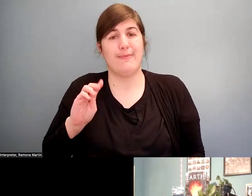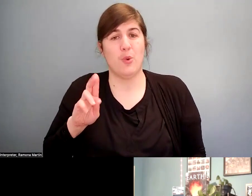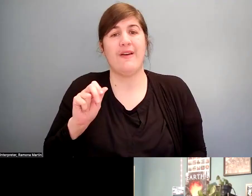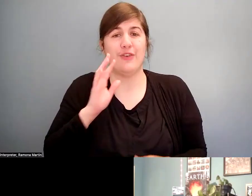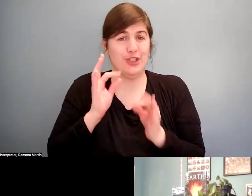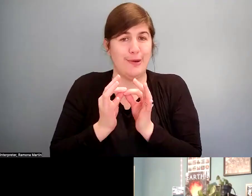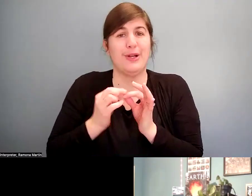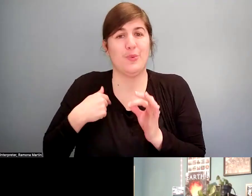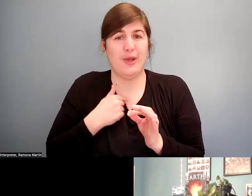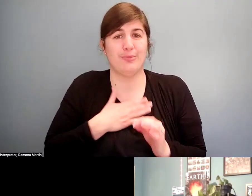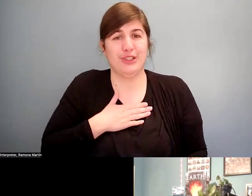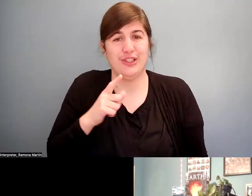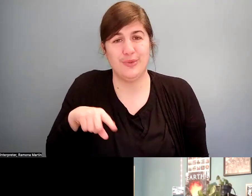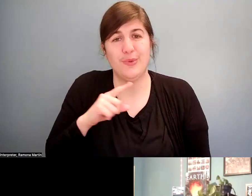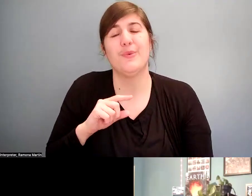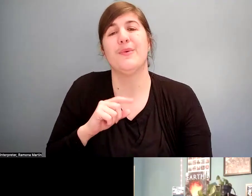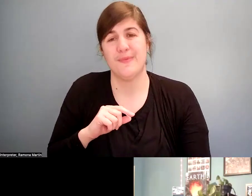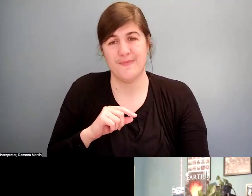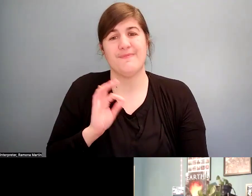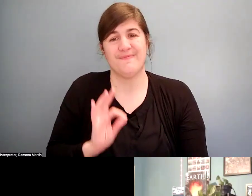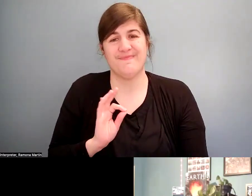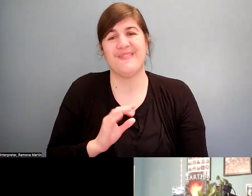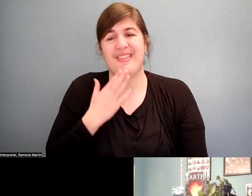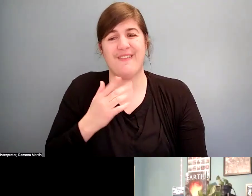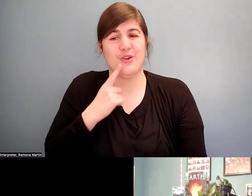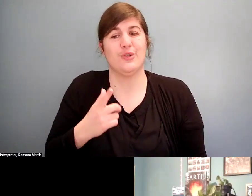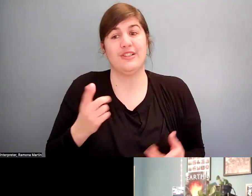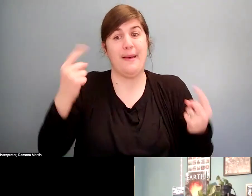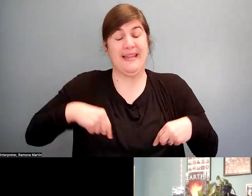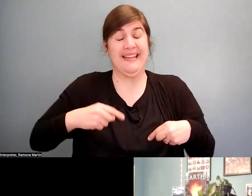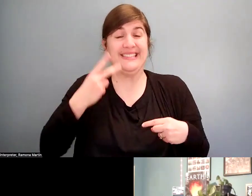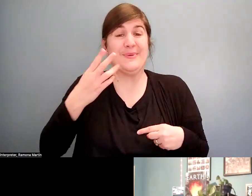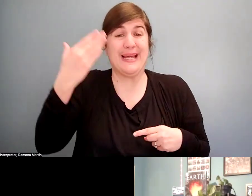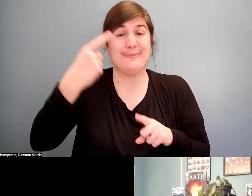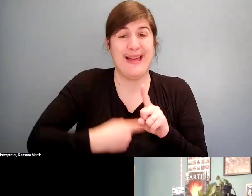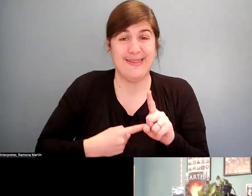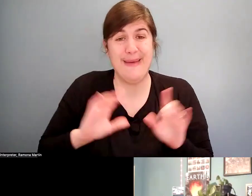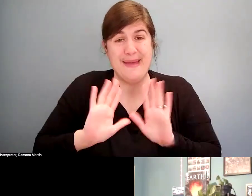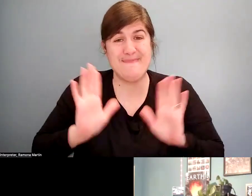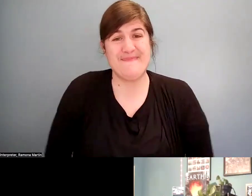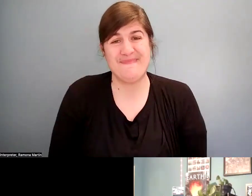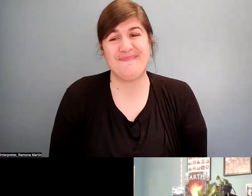We appreciate you. Thank you Um, so much. yes, and thank you all for coming. We'll see you next month. Bye.